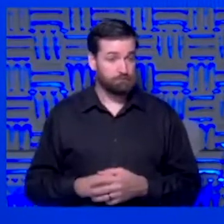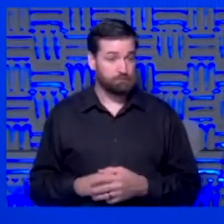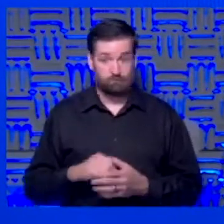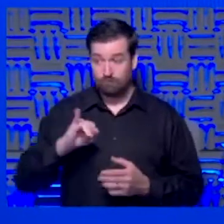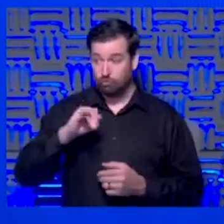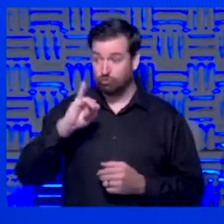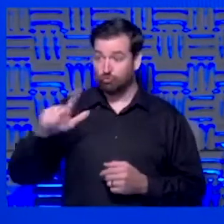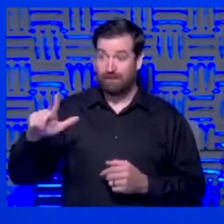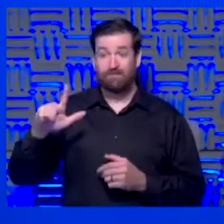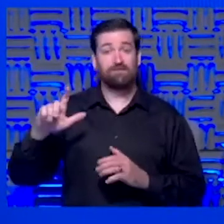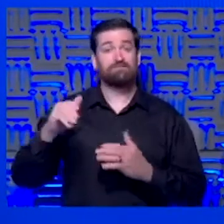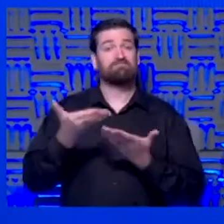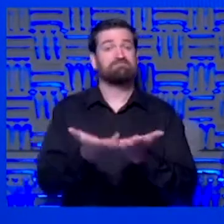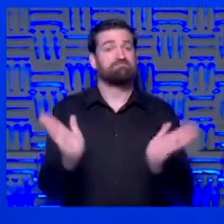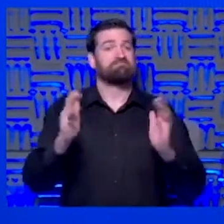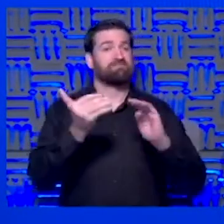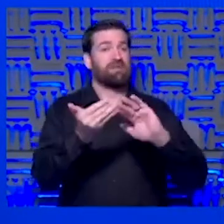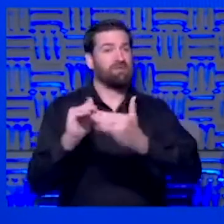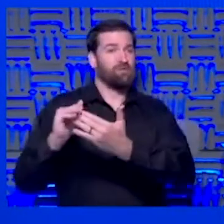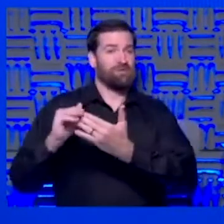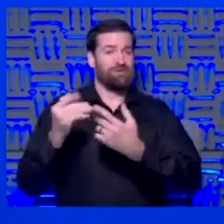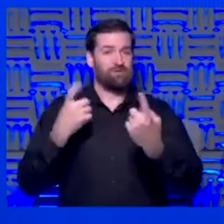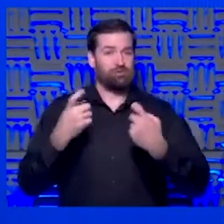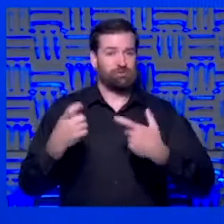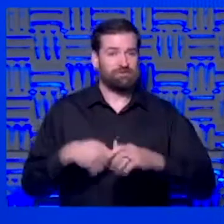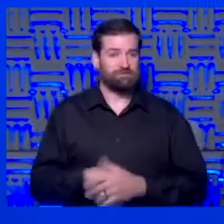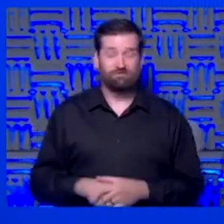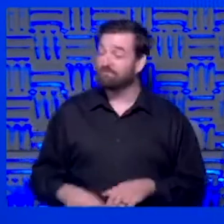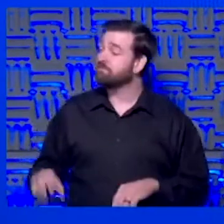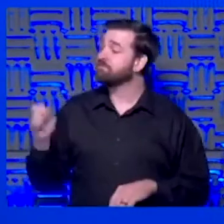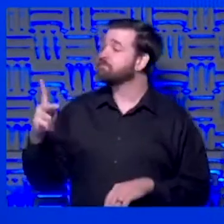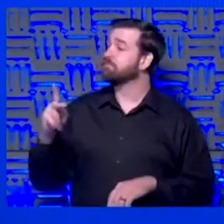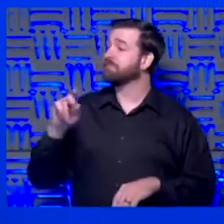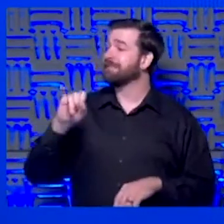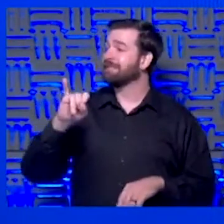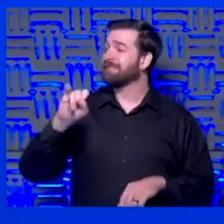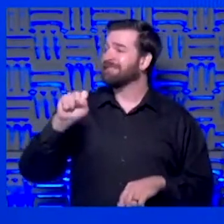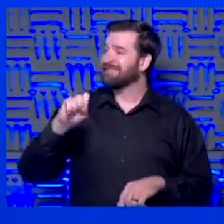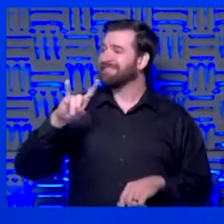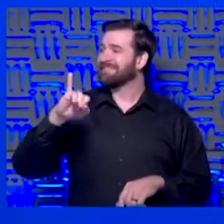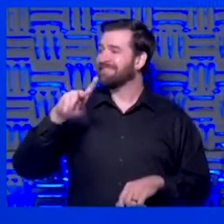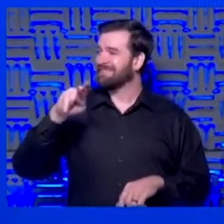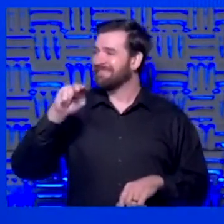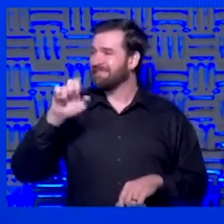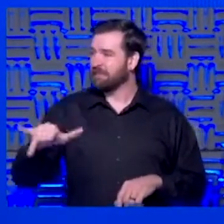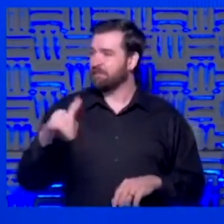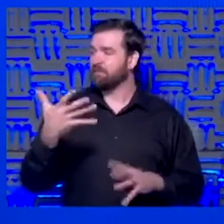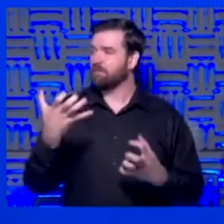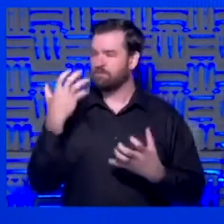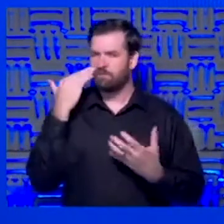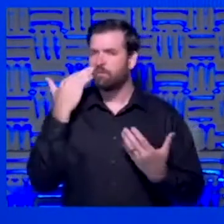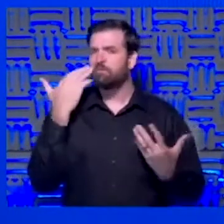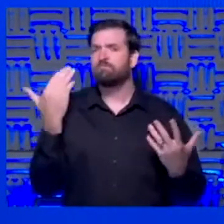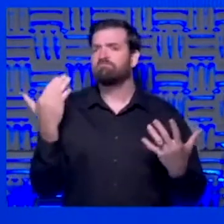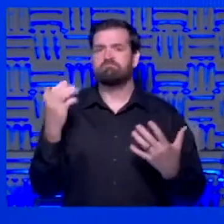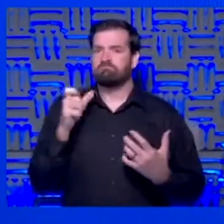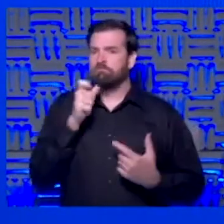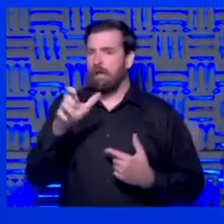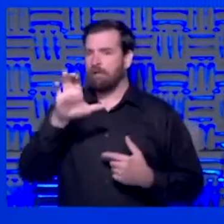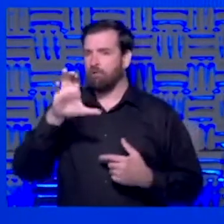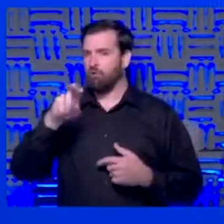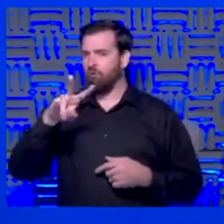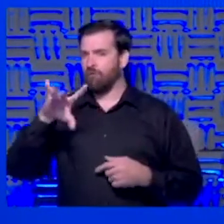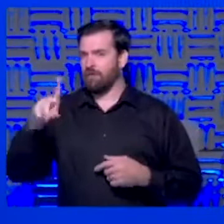Jill, let's get to our community questions. Okay. Cindy wanted to know, if not COVID, what do you attribute the spike in violence